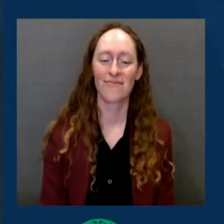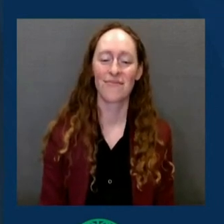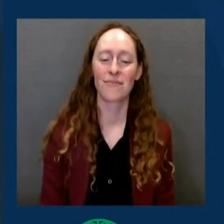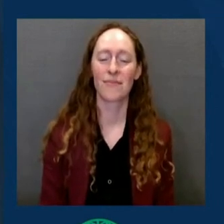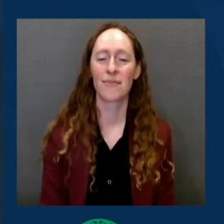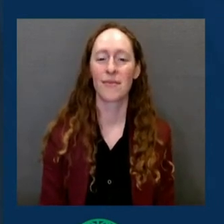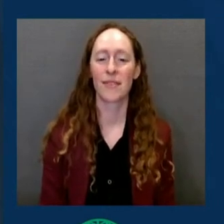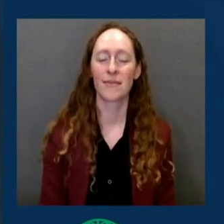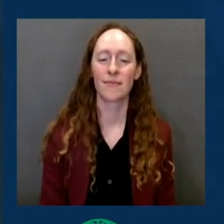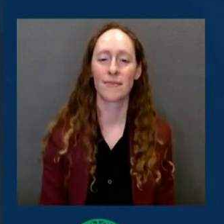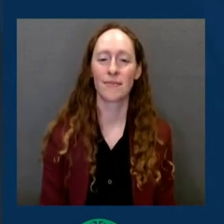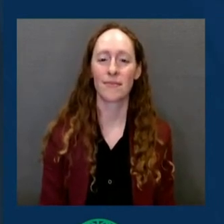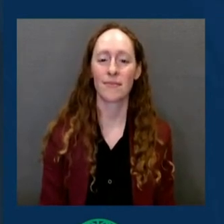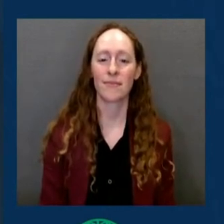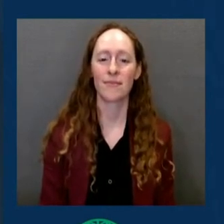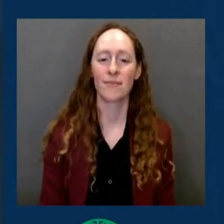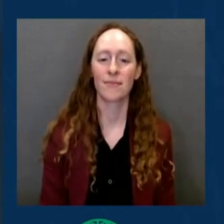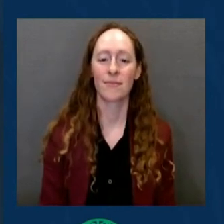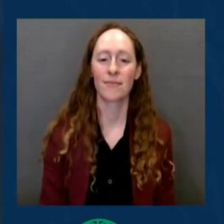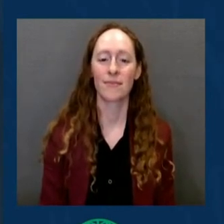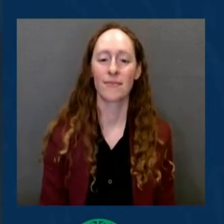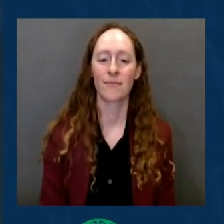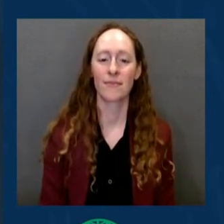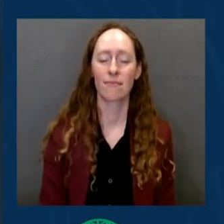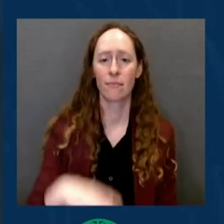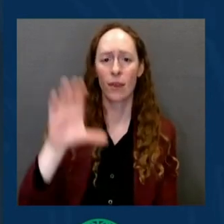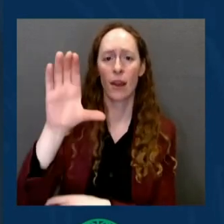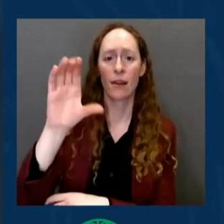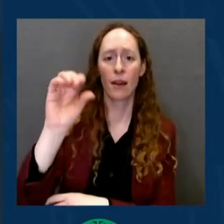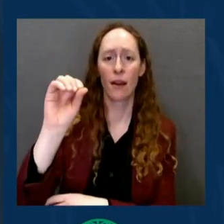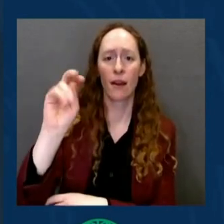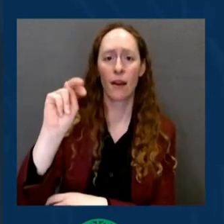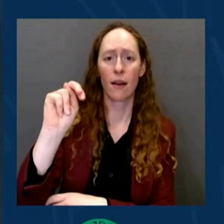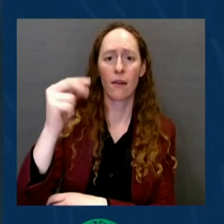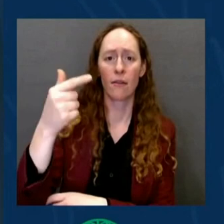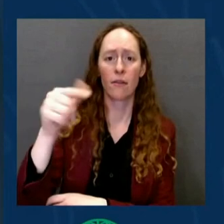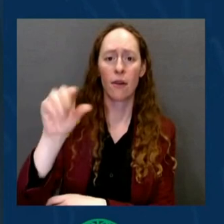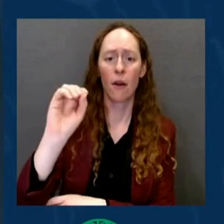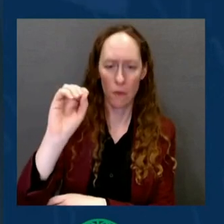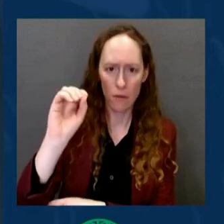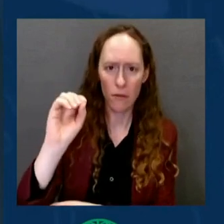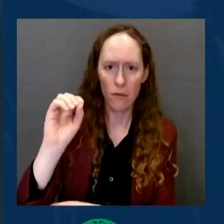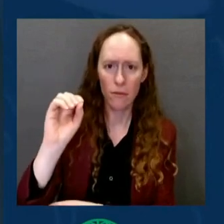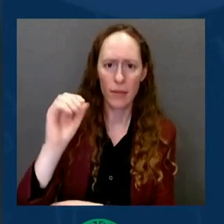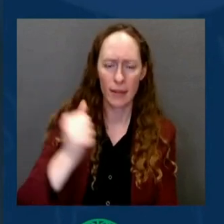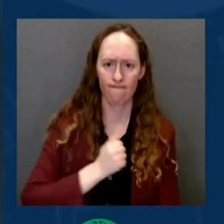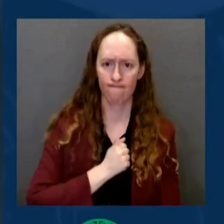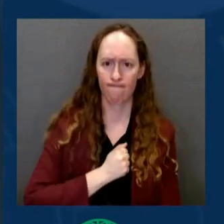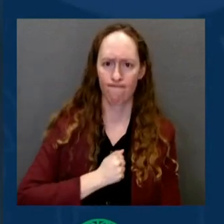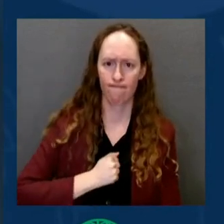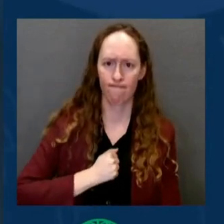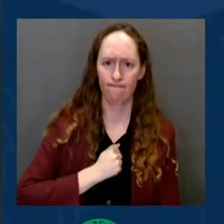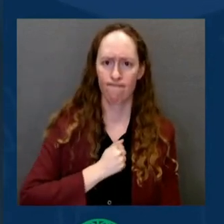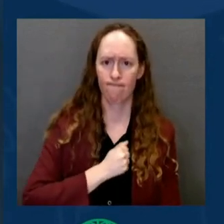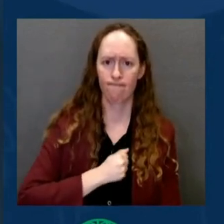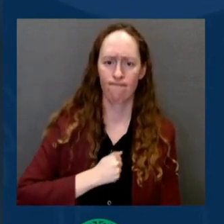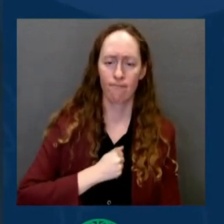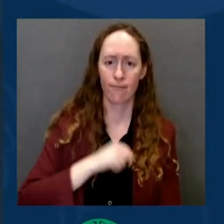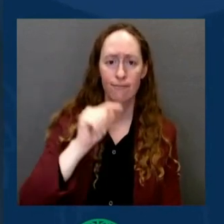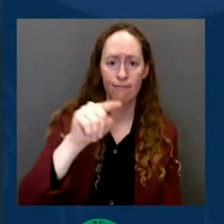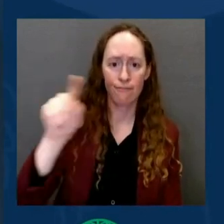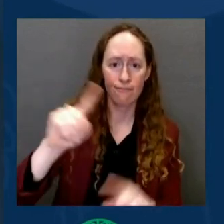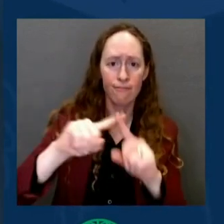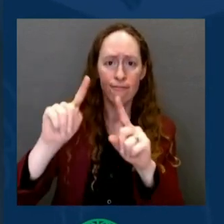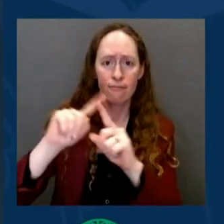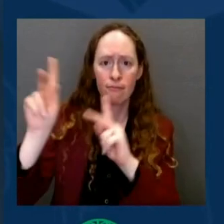for the tragic loss of life and the communities impacted due to the flooding. Mr. President, we missed